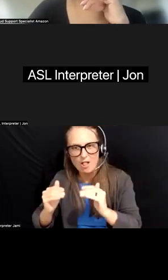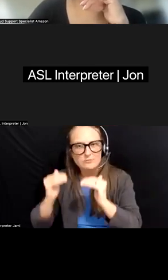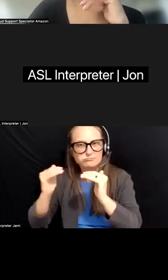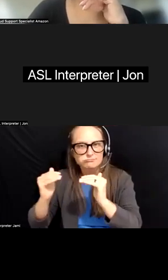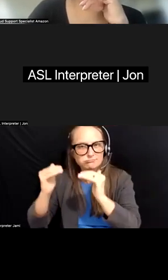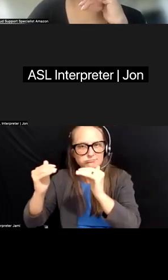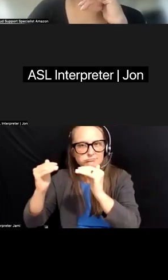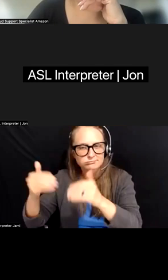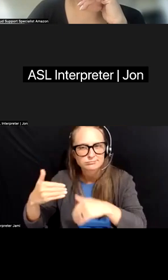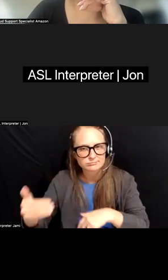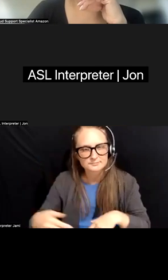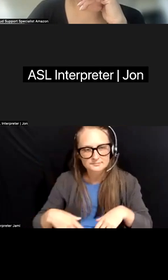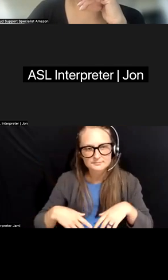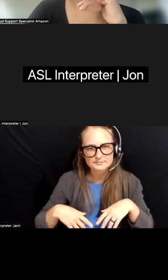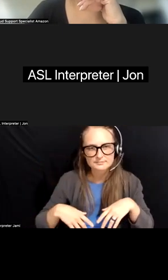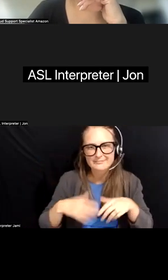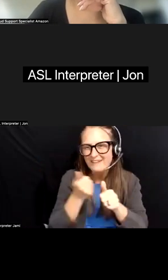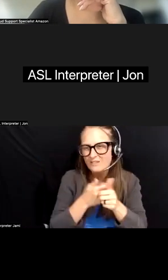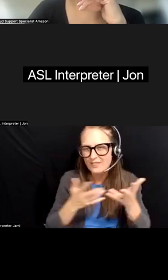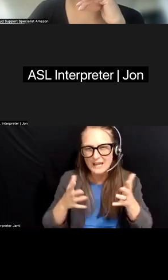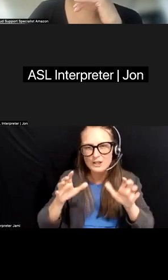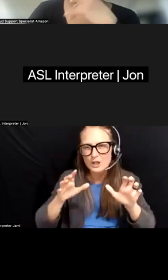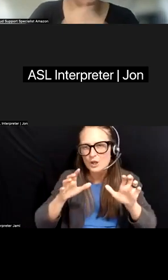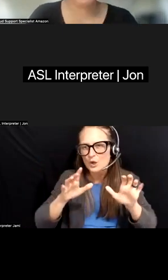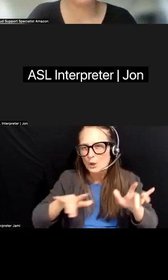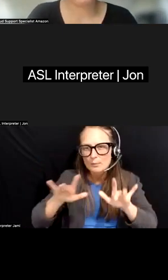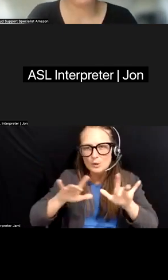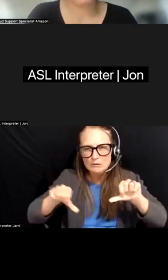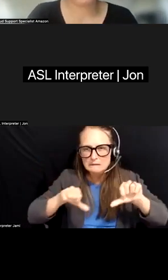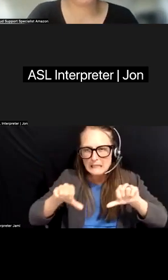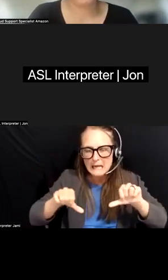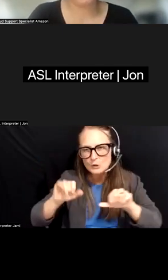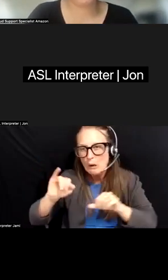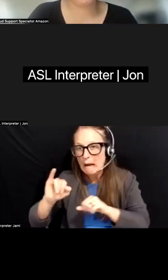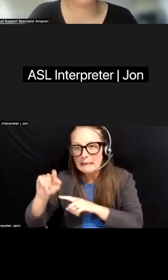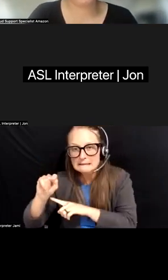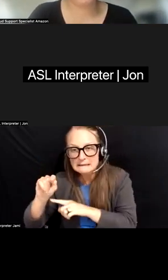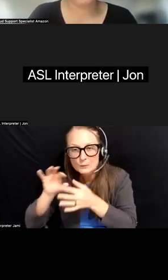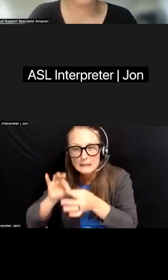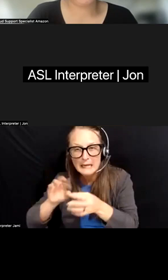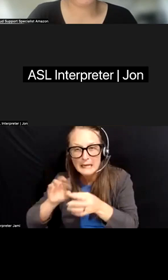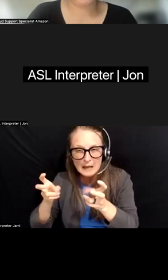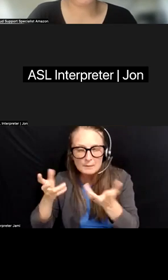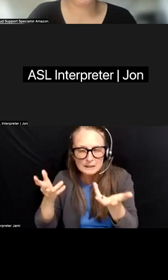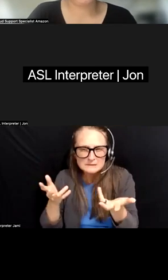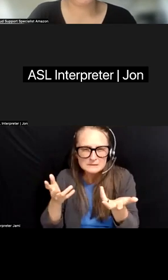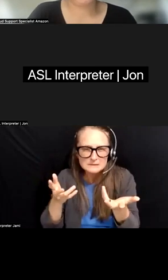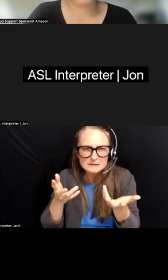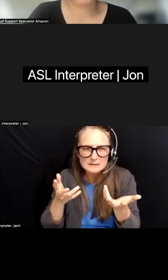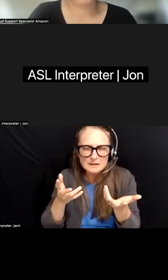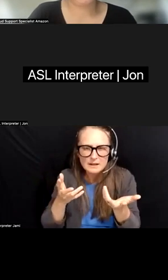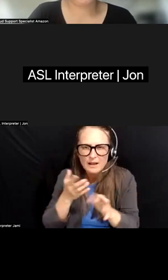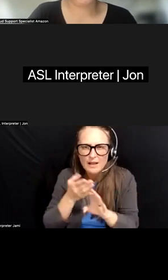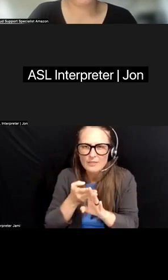in computer science or IT related topics or anything in general, builds the